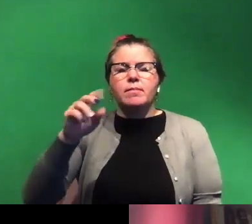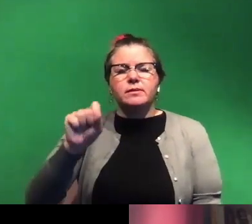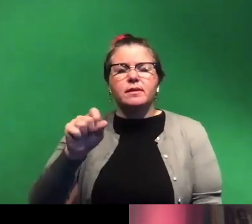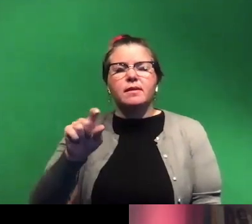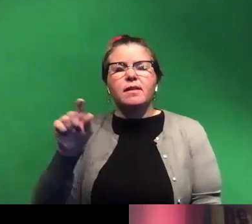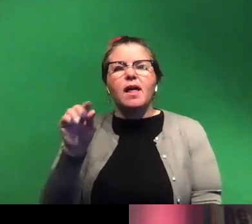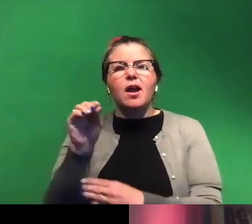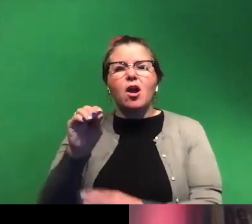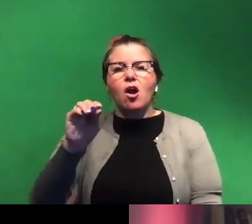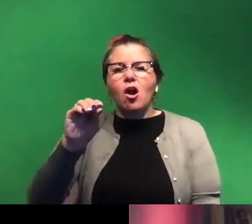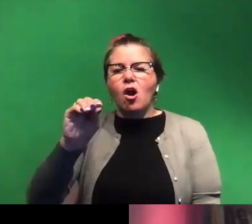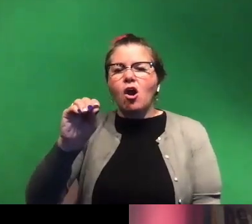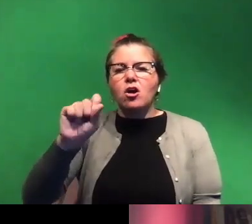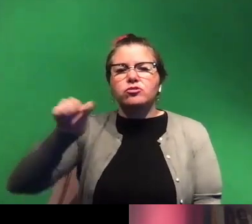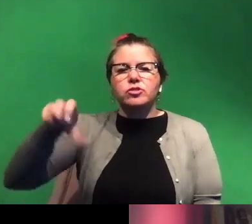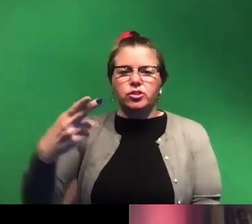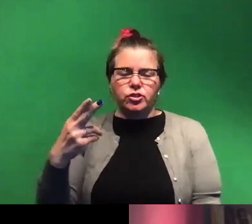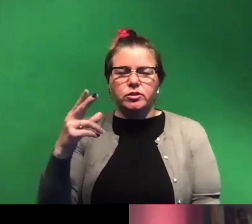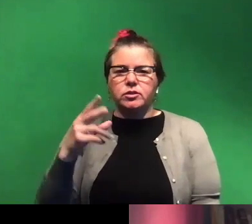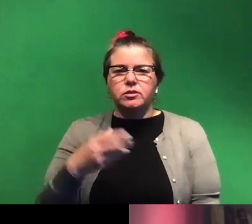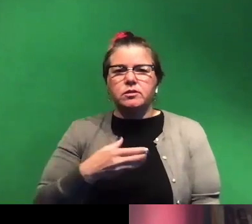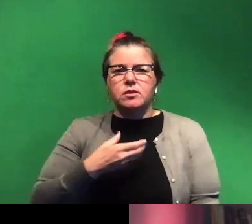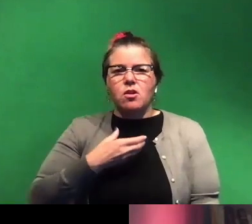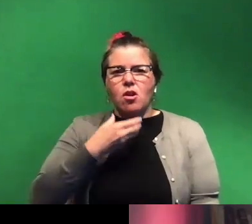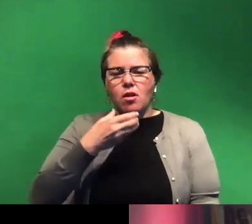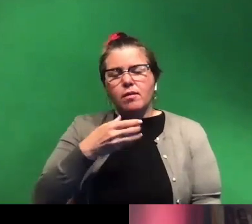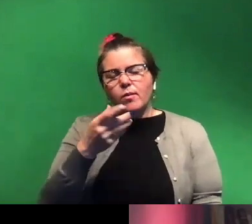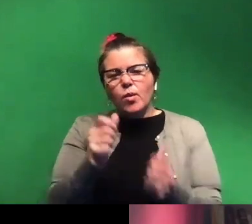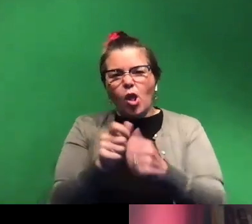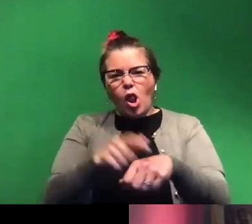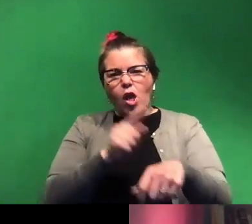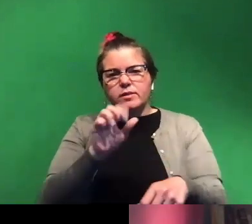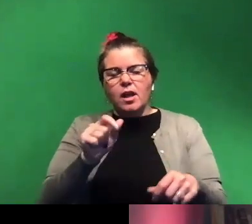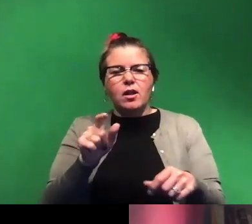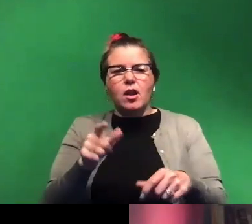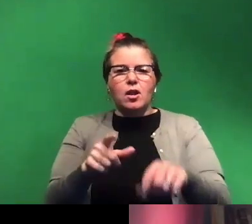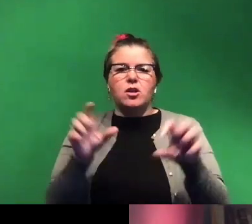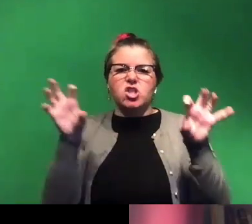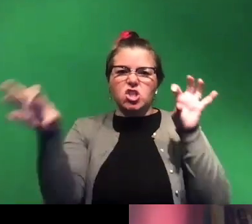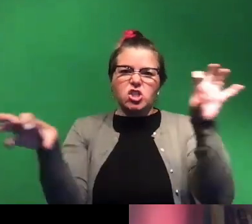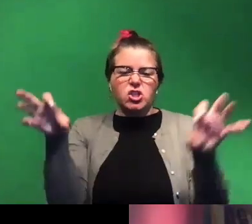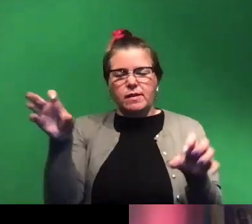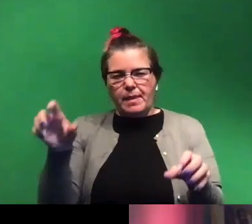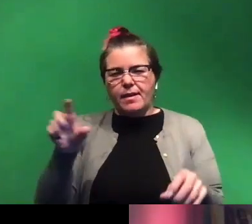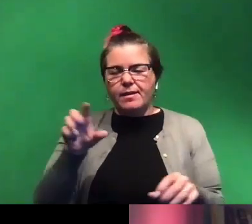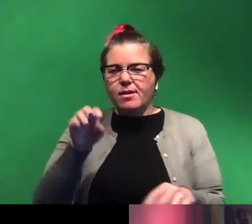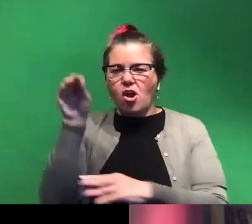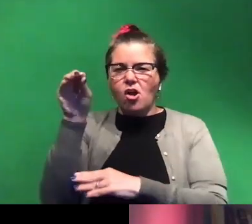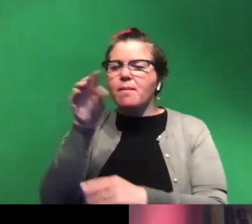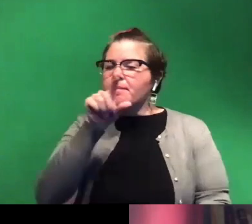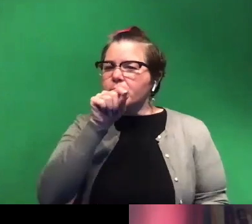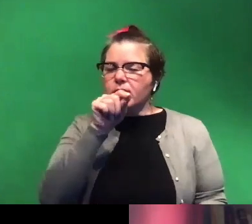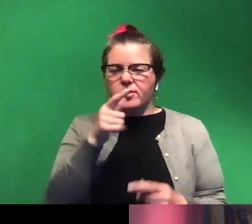mimics. So if you imagine like an ostrich with a long tail and arms with large claws on them, that's more or less what these animals look